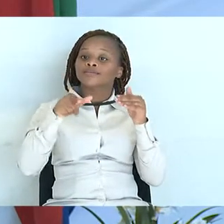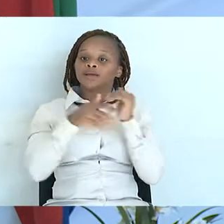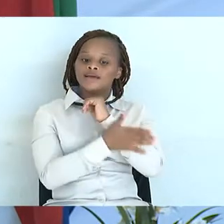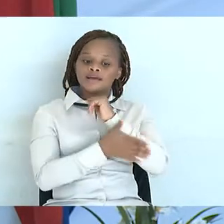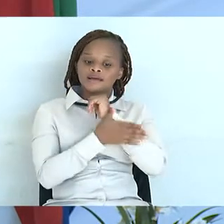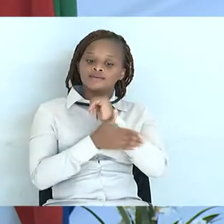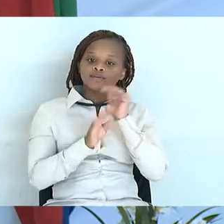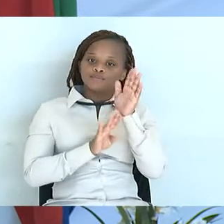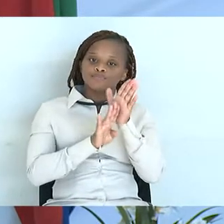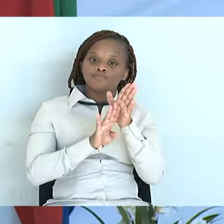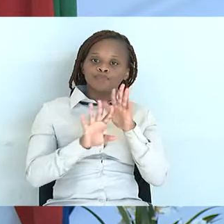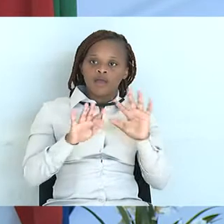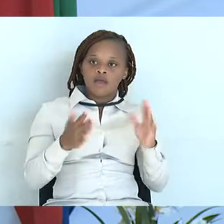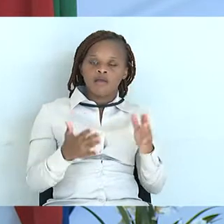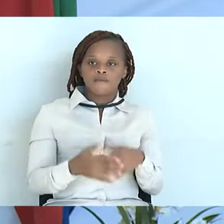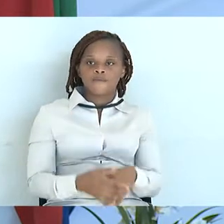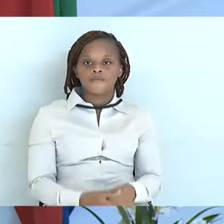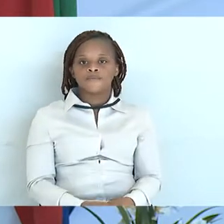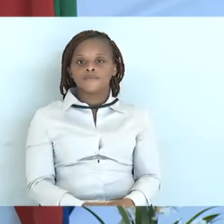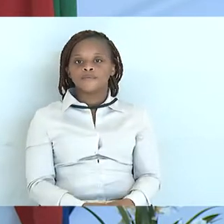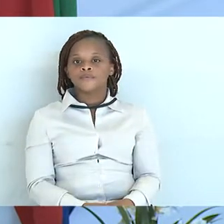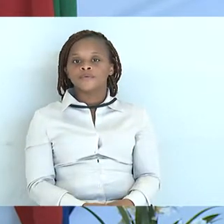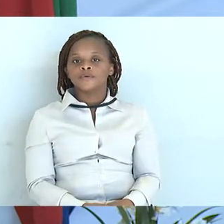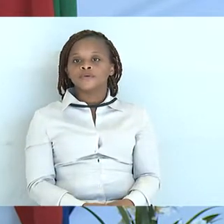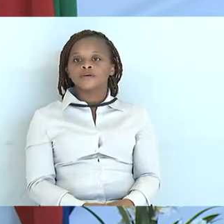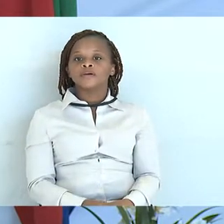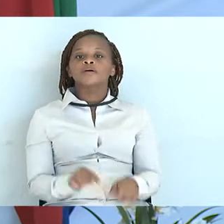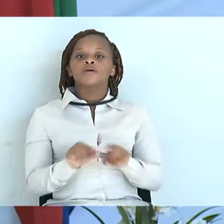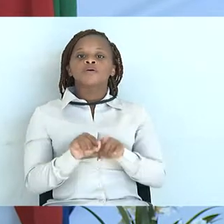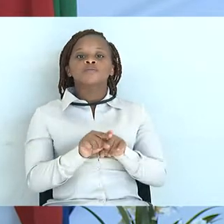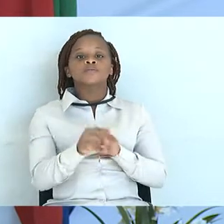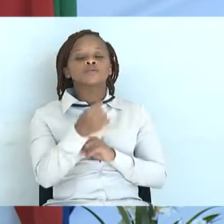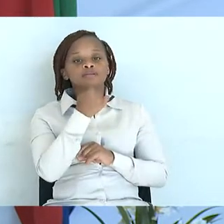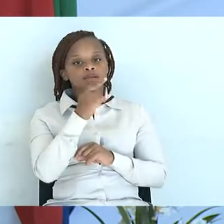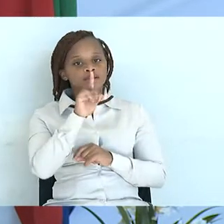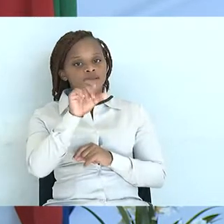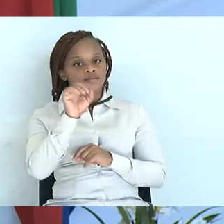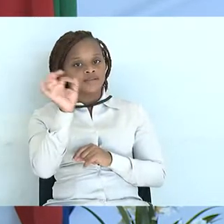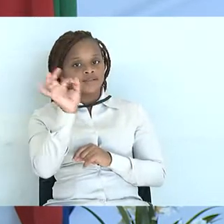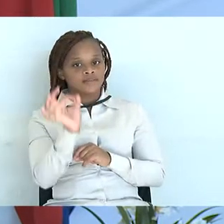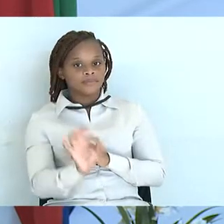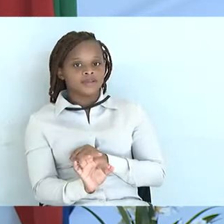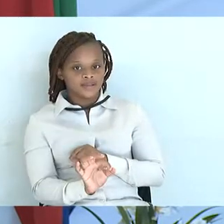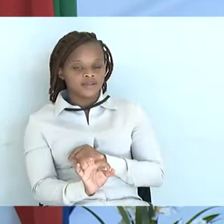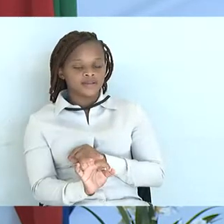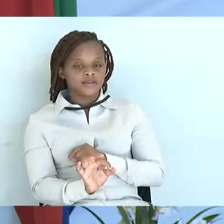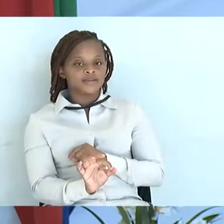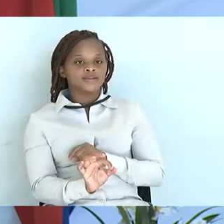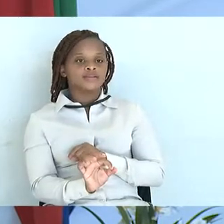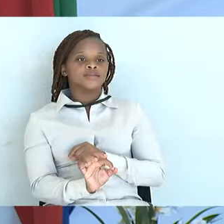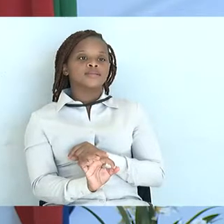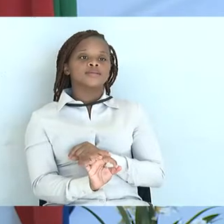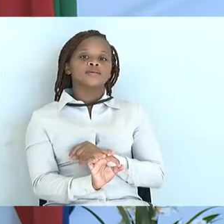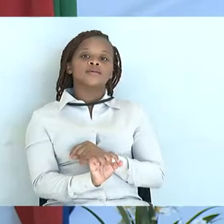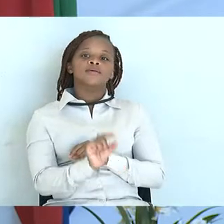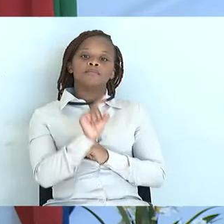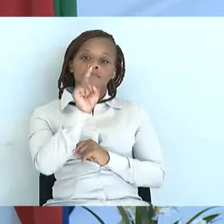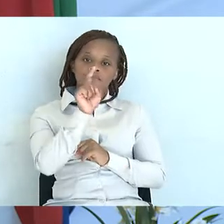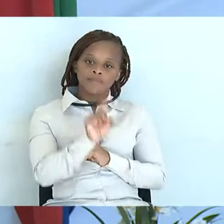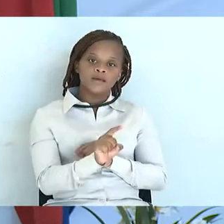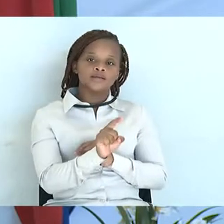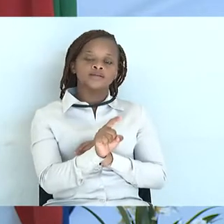with a 70-30 split, where they said 70% of their population must be skilled